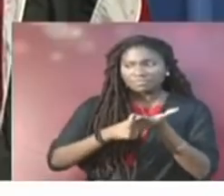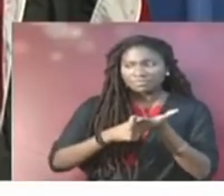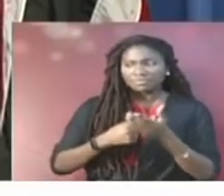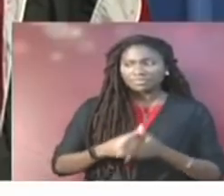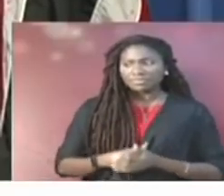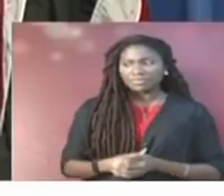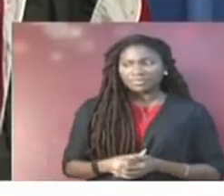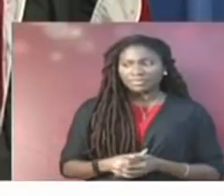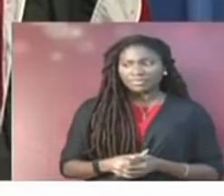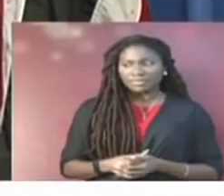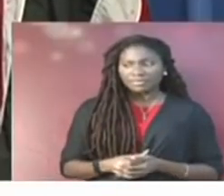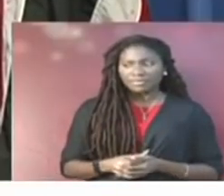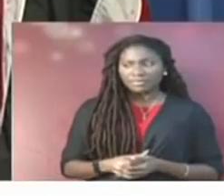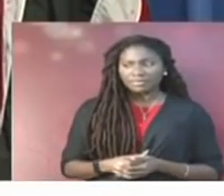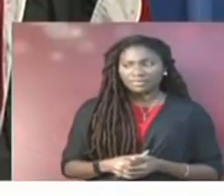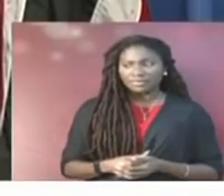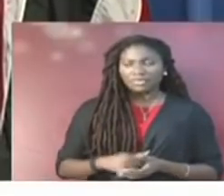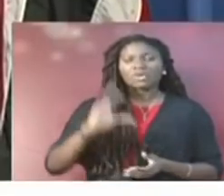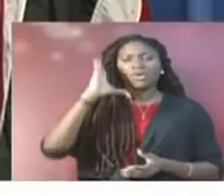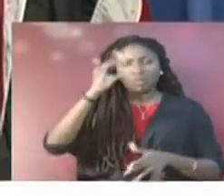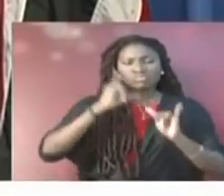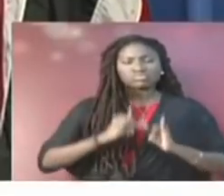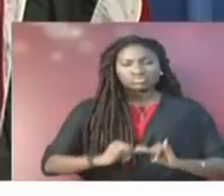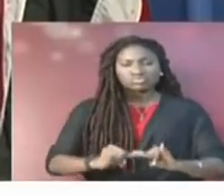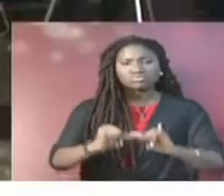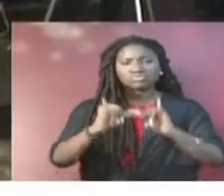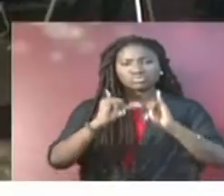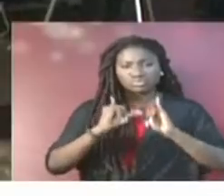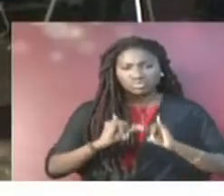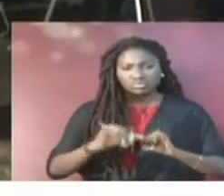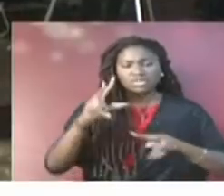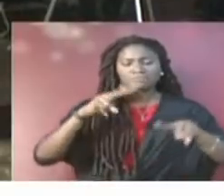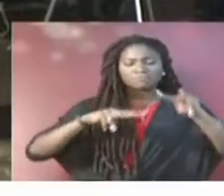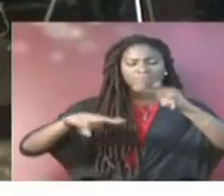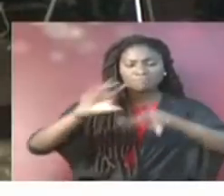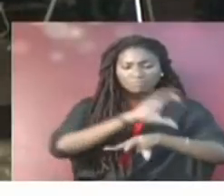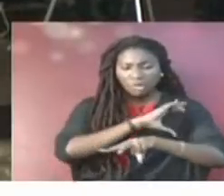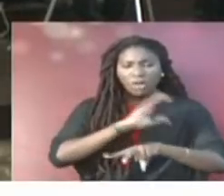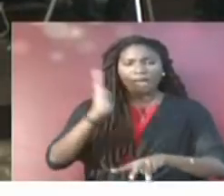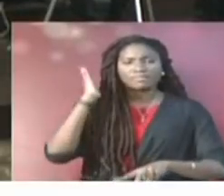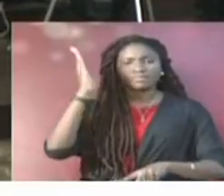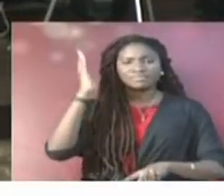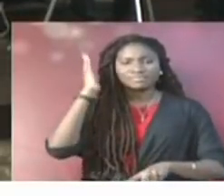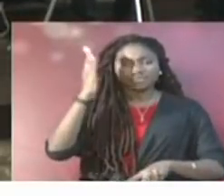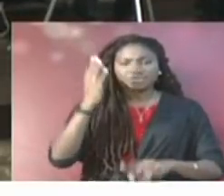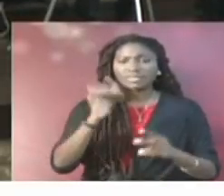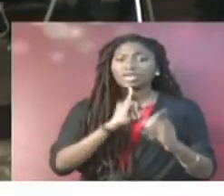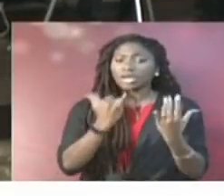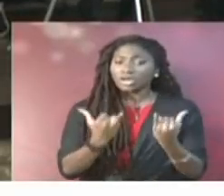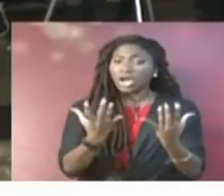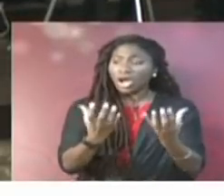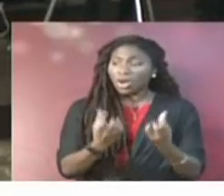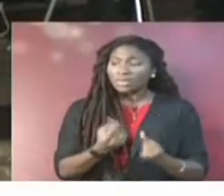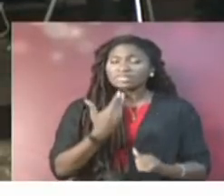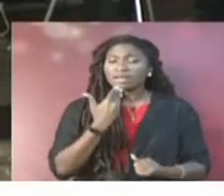that, and so that will continue. If you would permit me, I'd like to ask Dr. Richards. Sure.